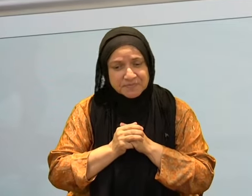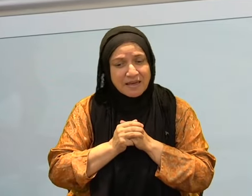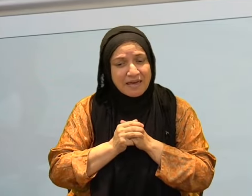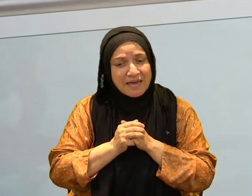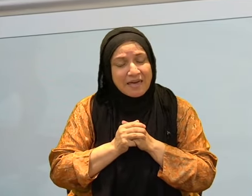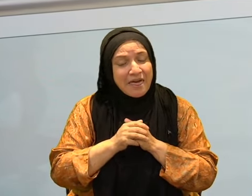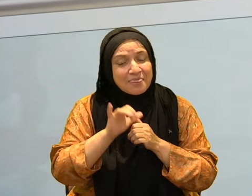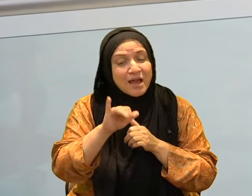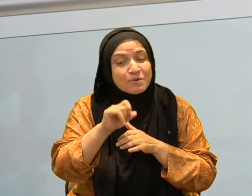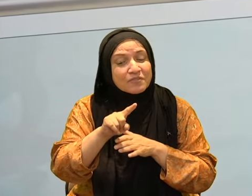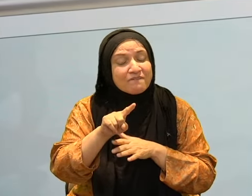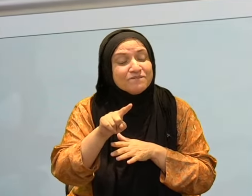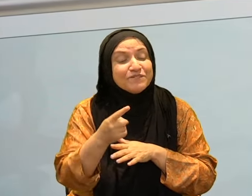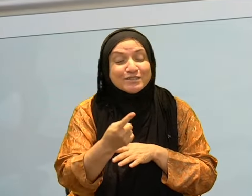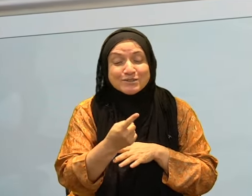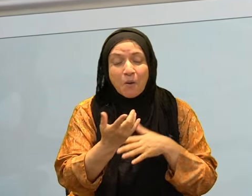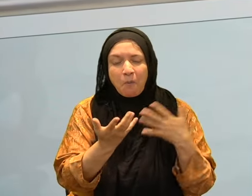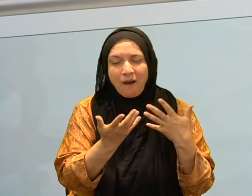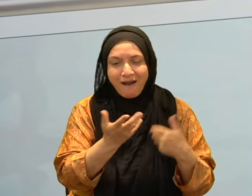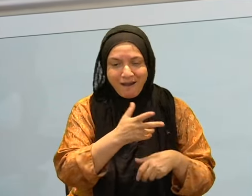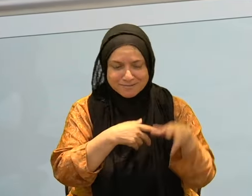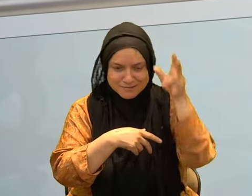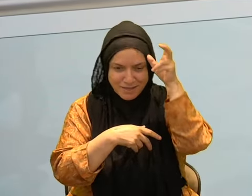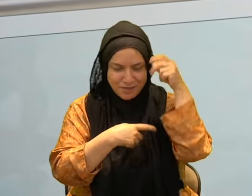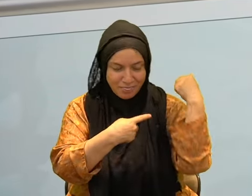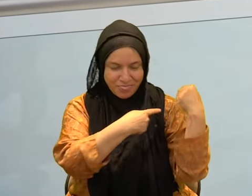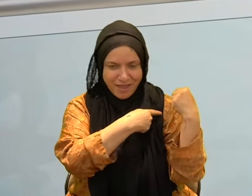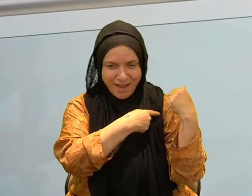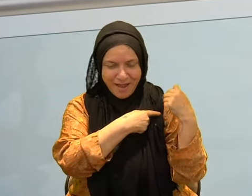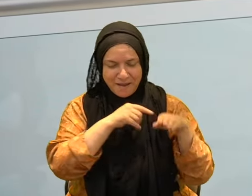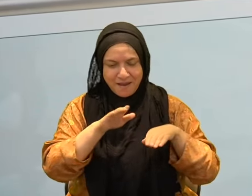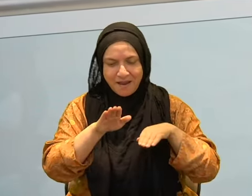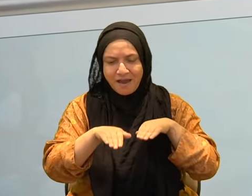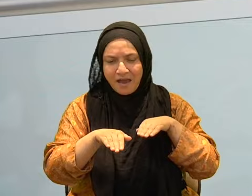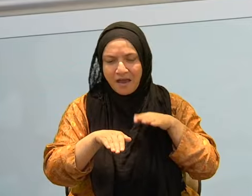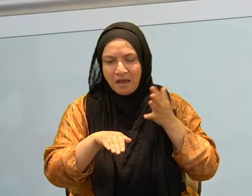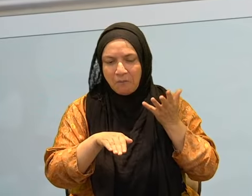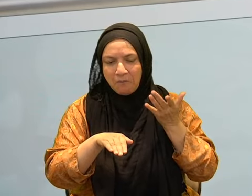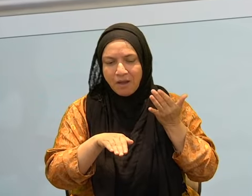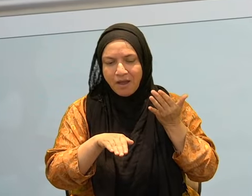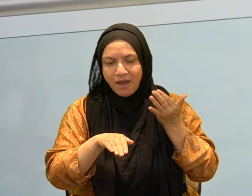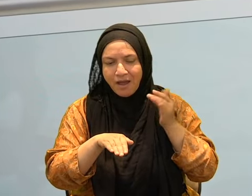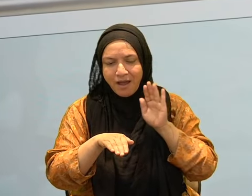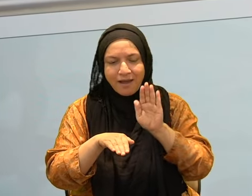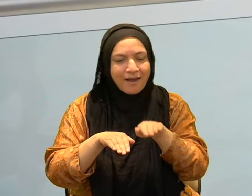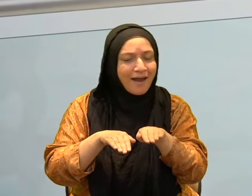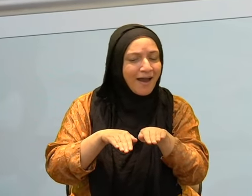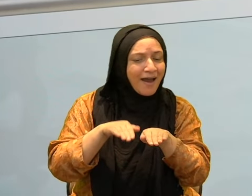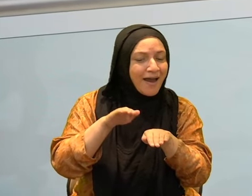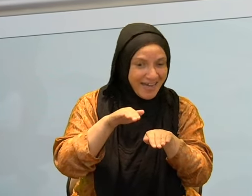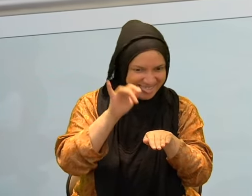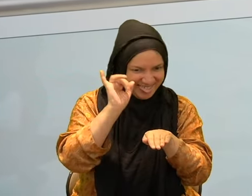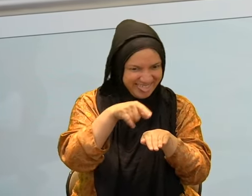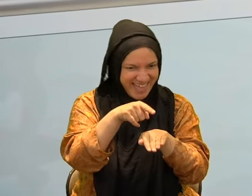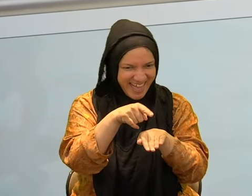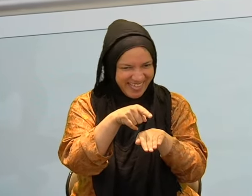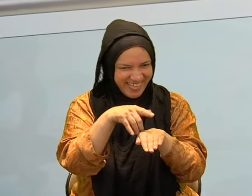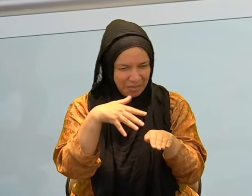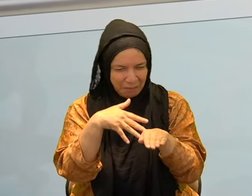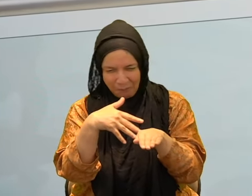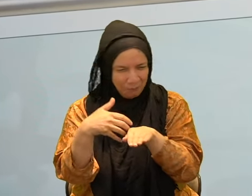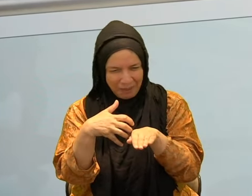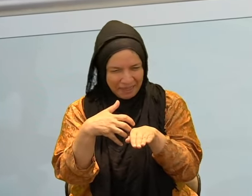first step of shaitan is usually manipulation of a noble intention. Let me be real with